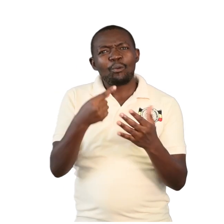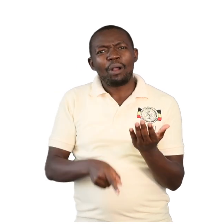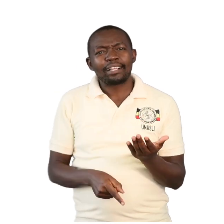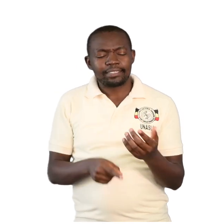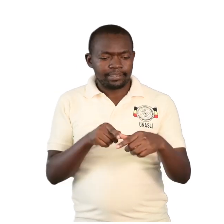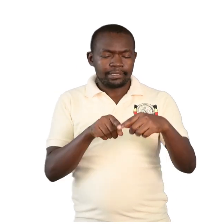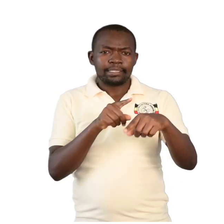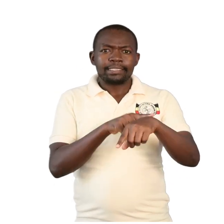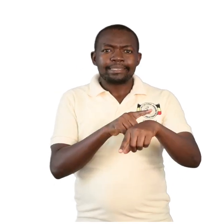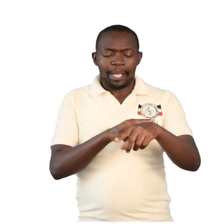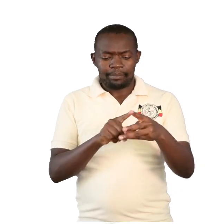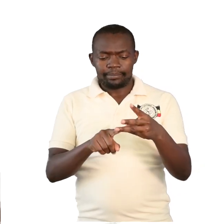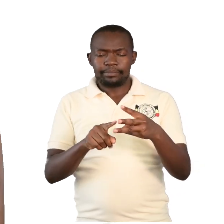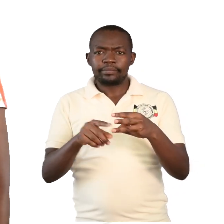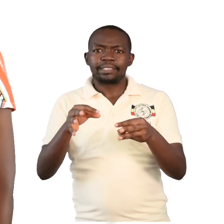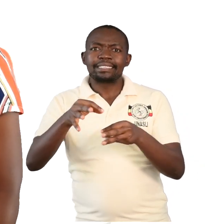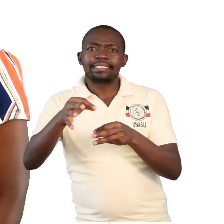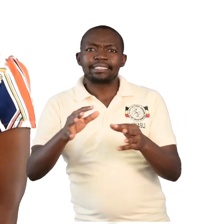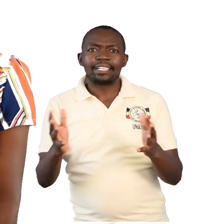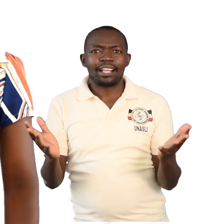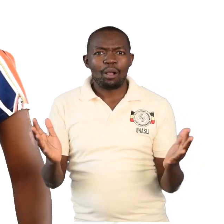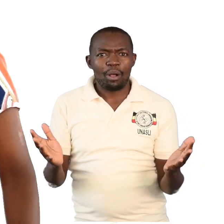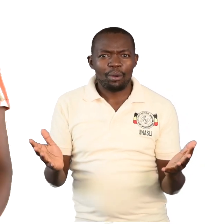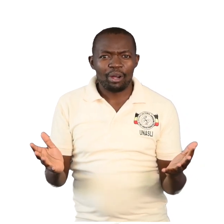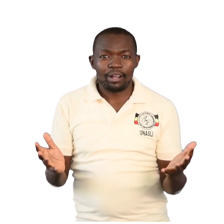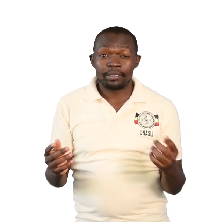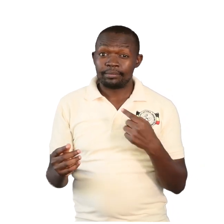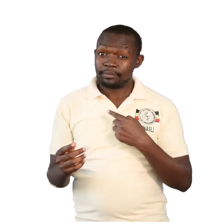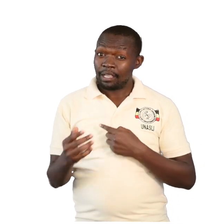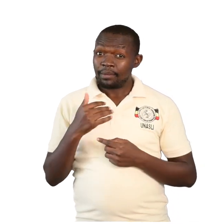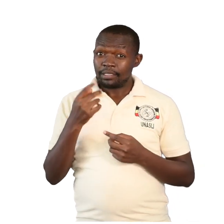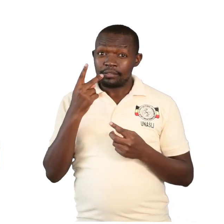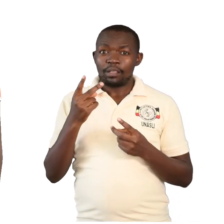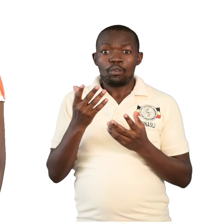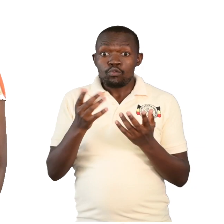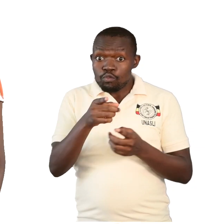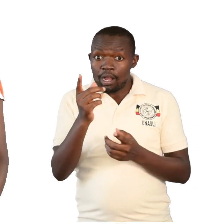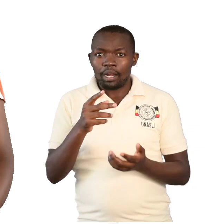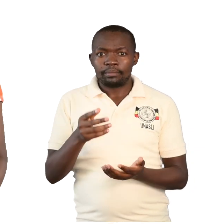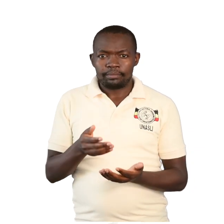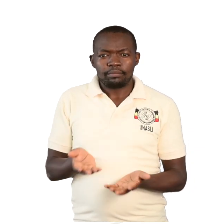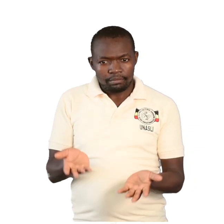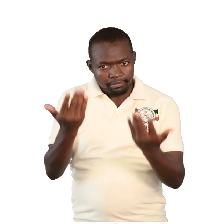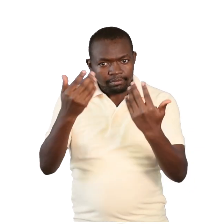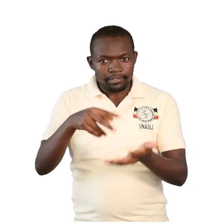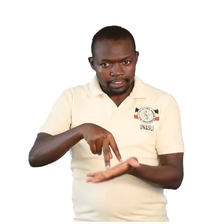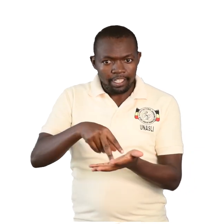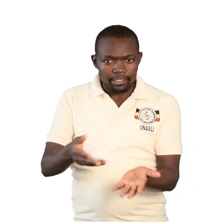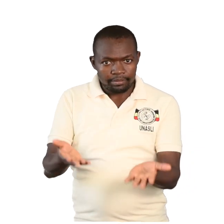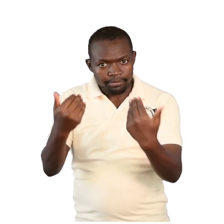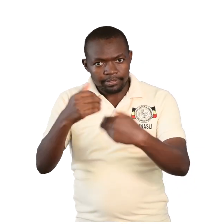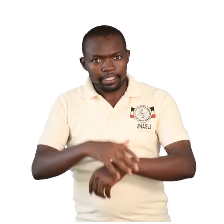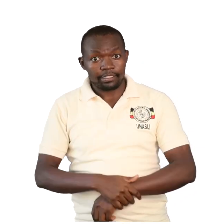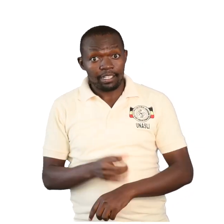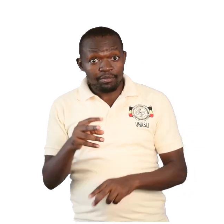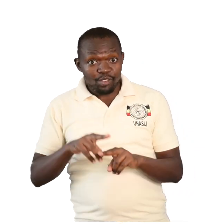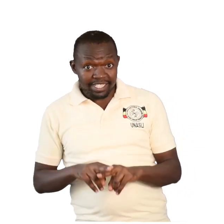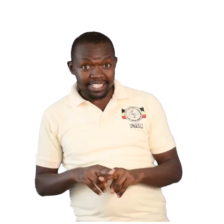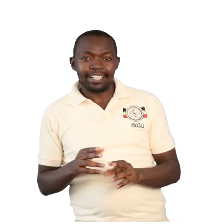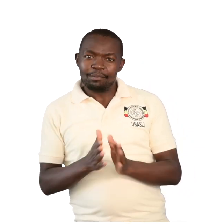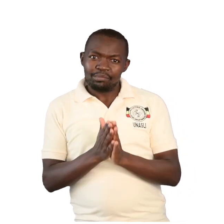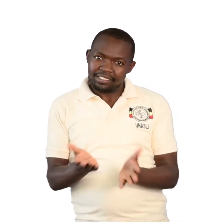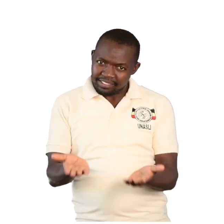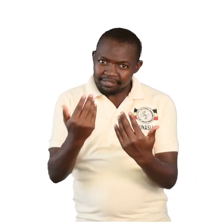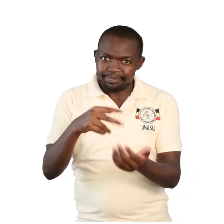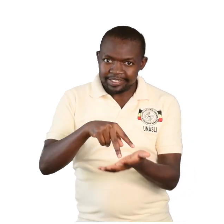their relationship works. I want you to get up from where you are. Can you please stand up? If you're seated, just